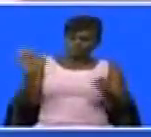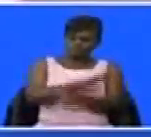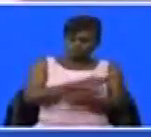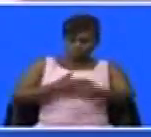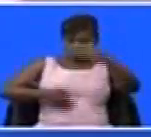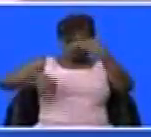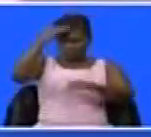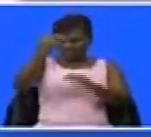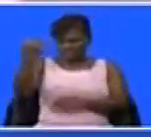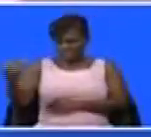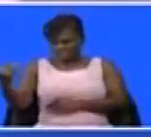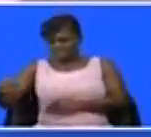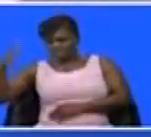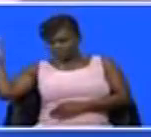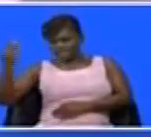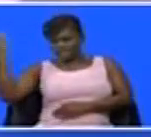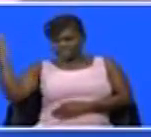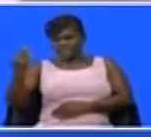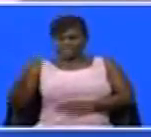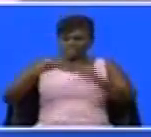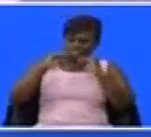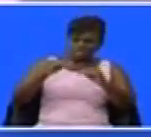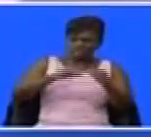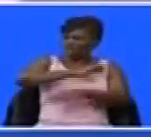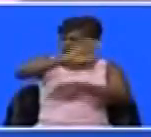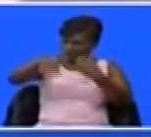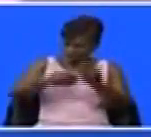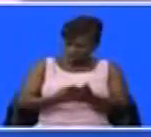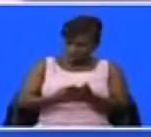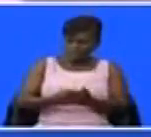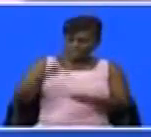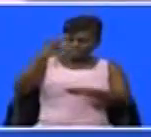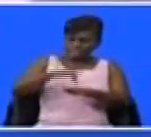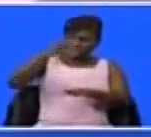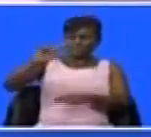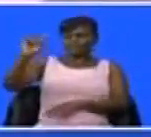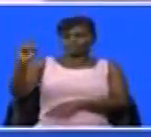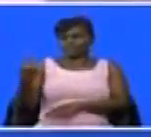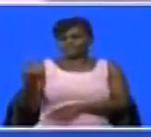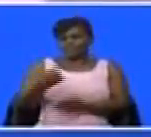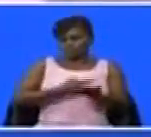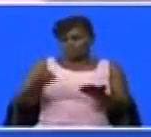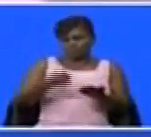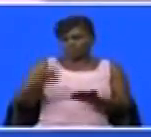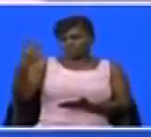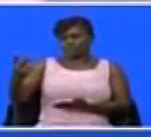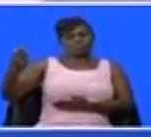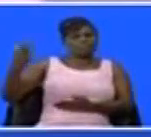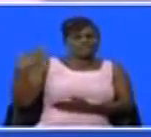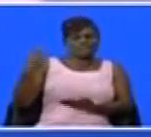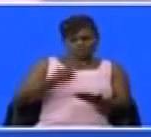from students to teaching staff and non-teaching staff, all of them should have been sensitized 2 weeks ago, 3 weeks